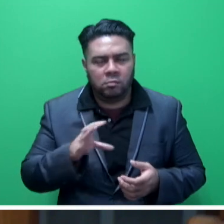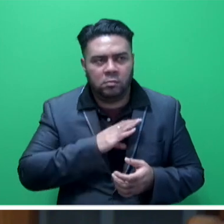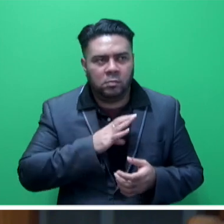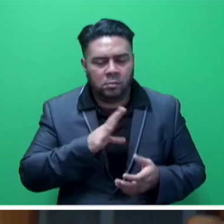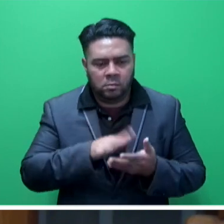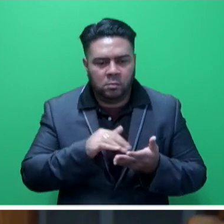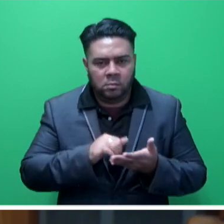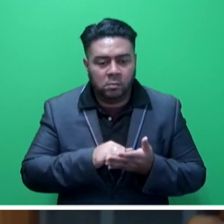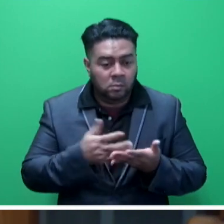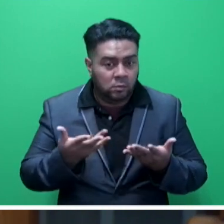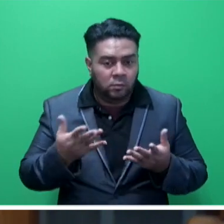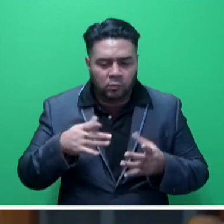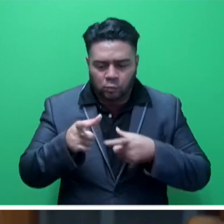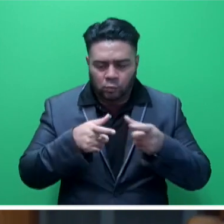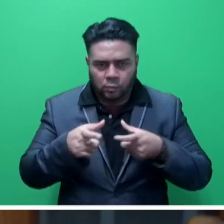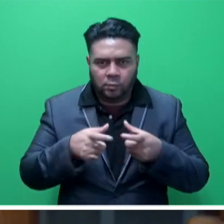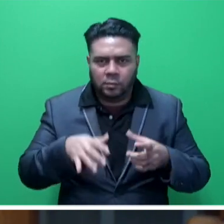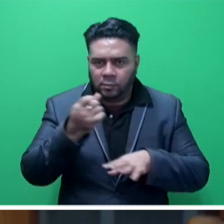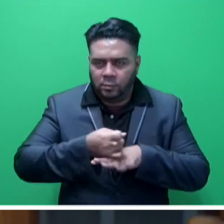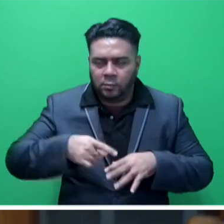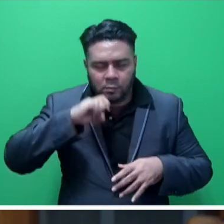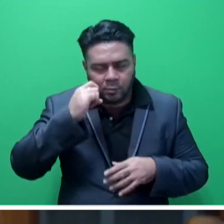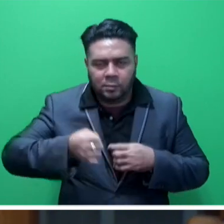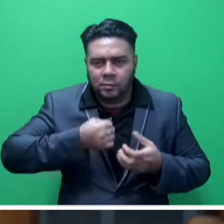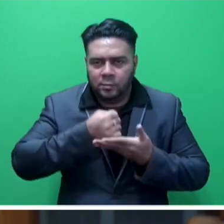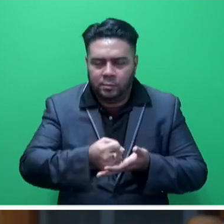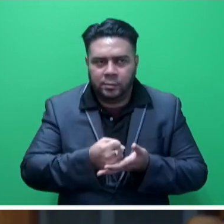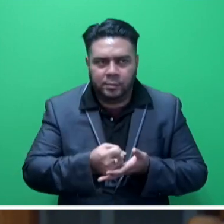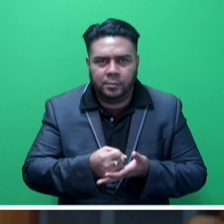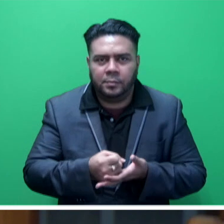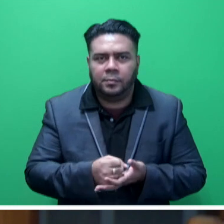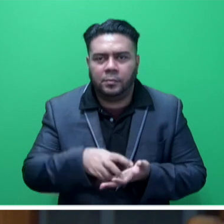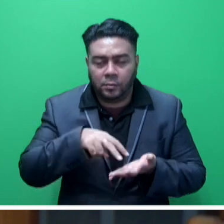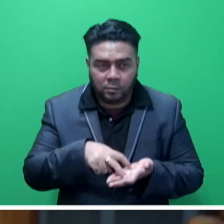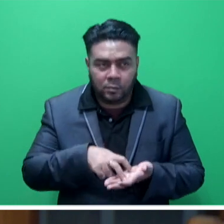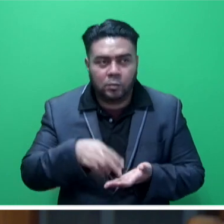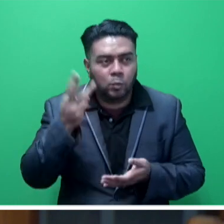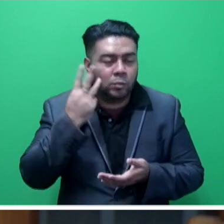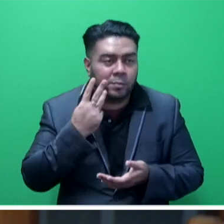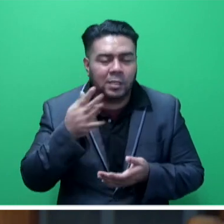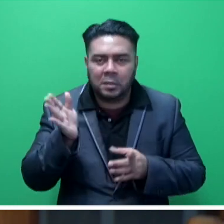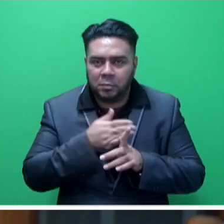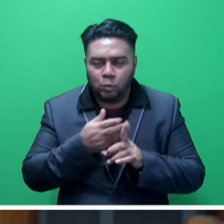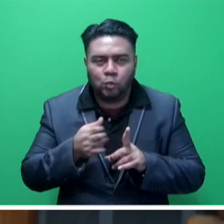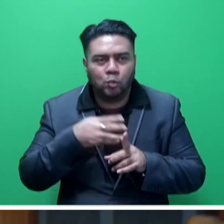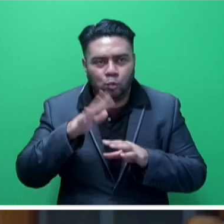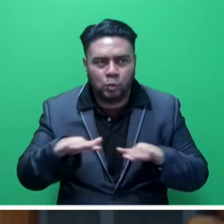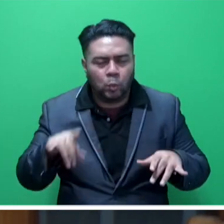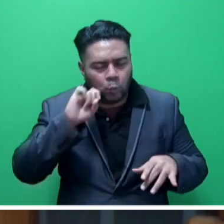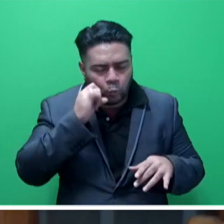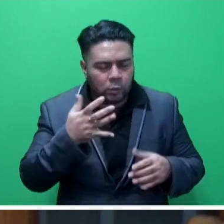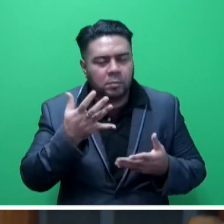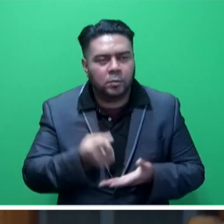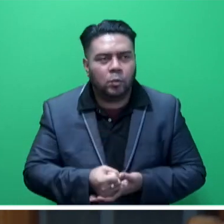and retribution. The government will be there to support the survivors, the vulnerable, the battered women and abused children. We will be there to